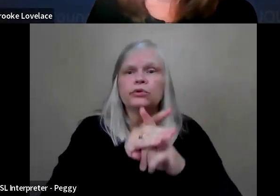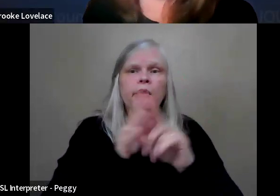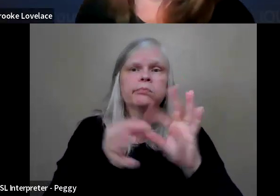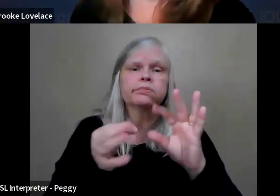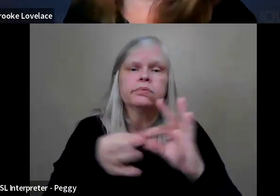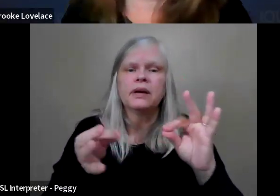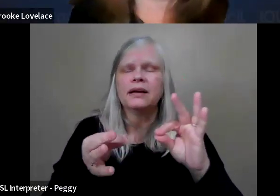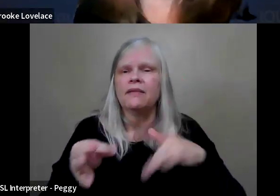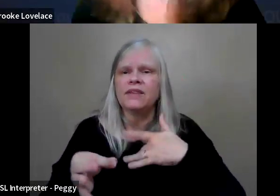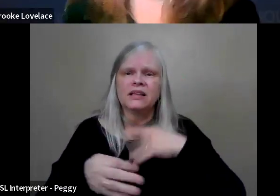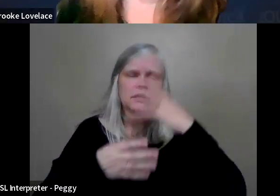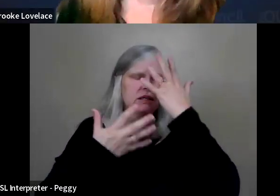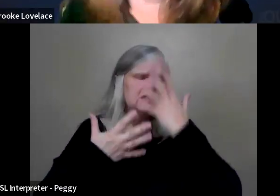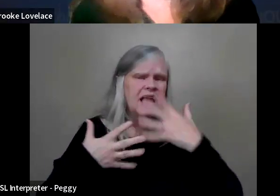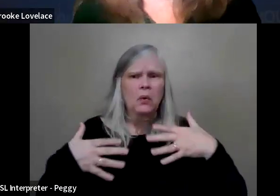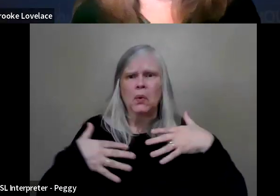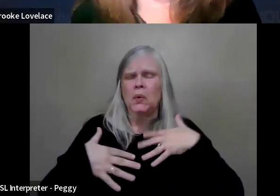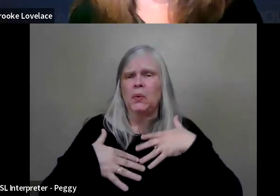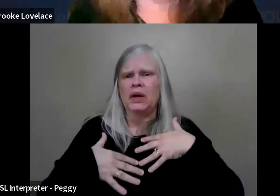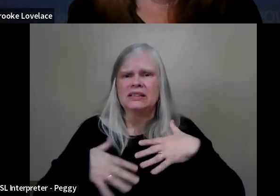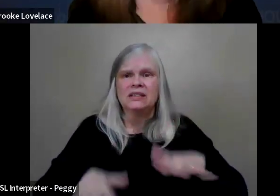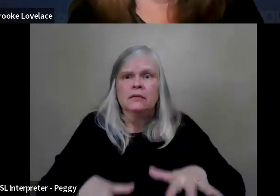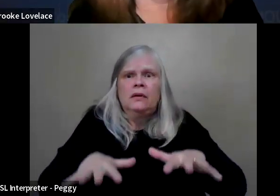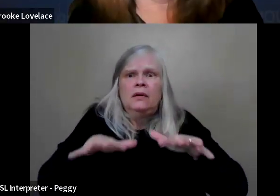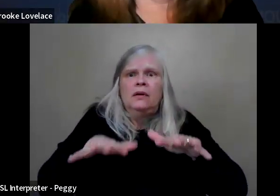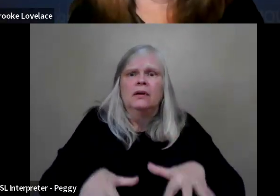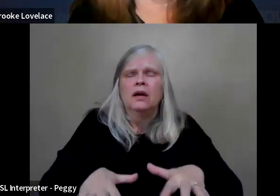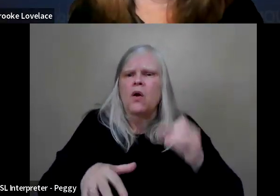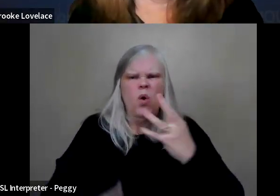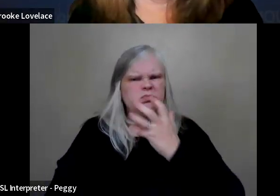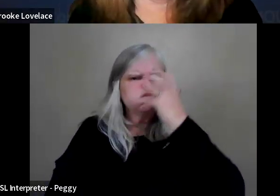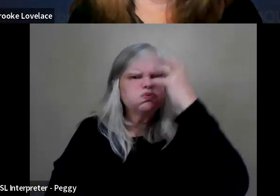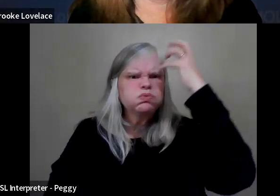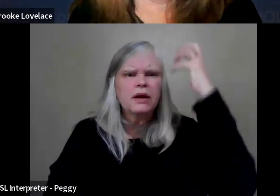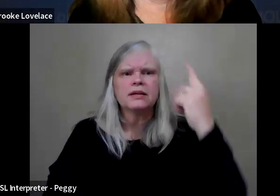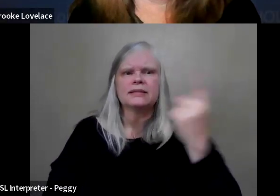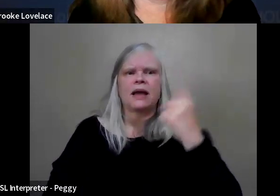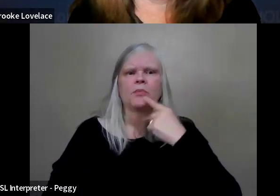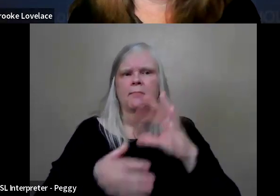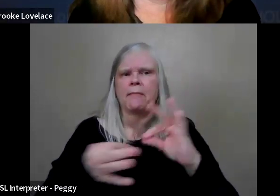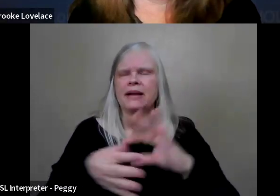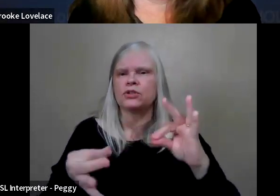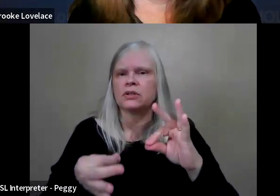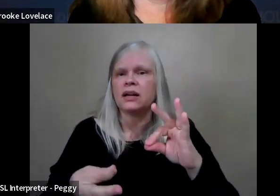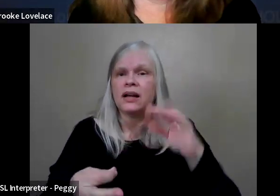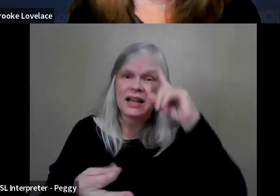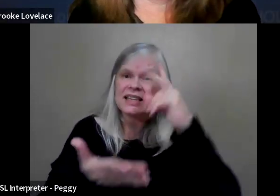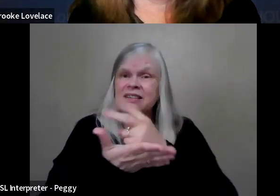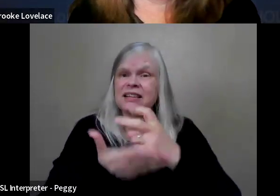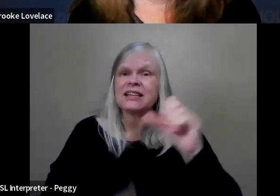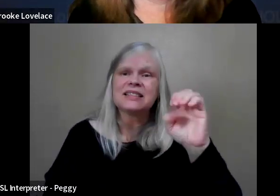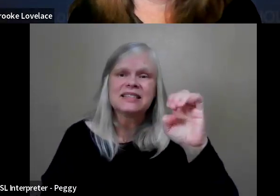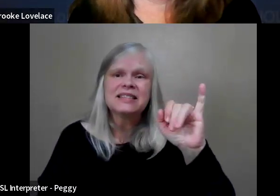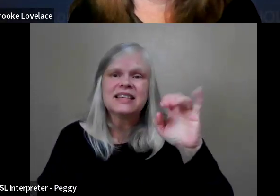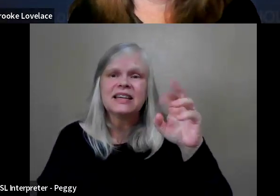just sadness, fearfulness, anxiety, irritability. Someone brought up in the chat earlier seizures that begin